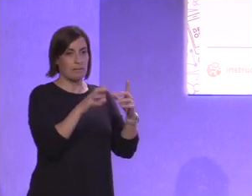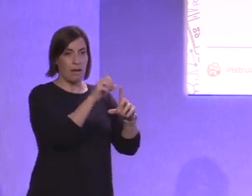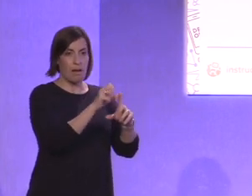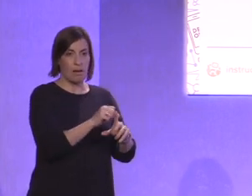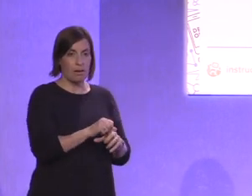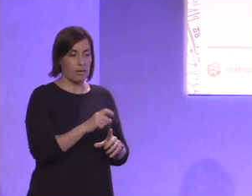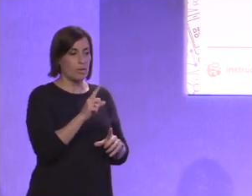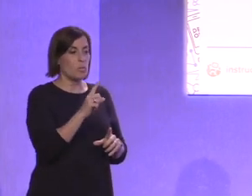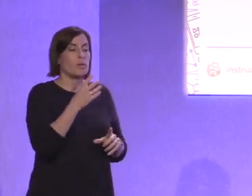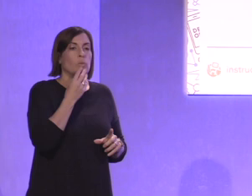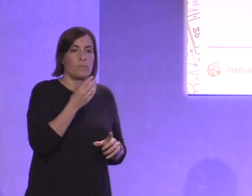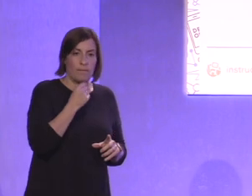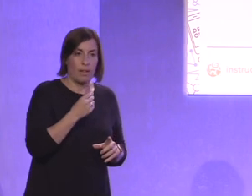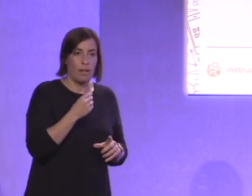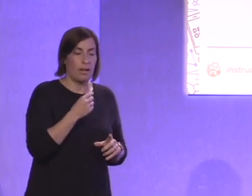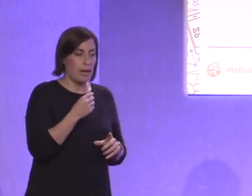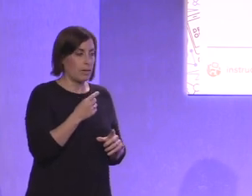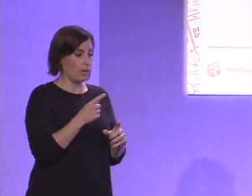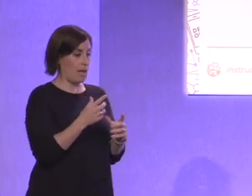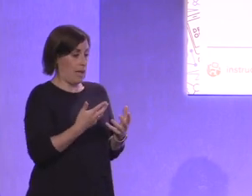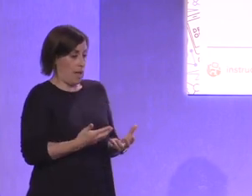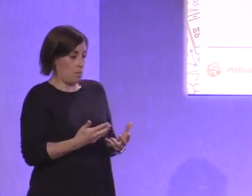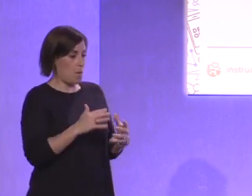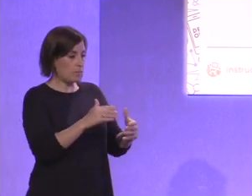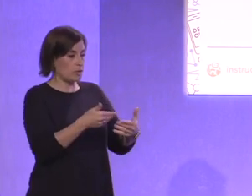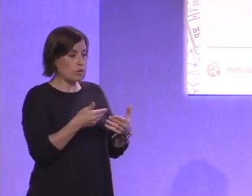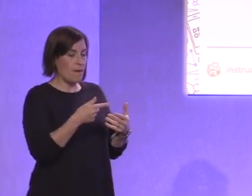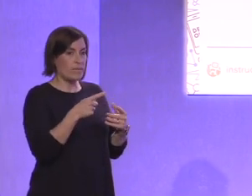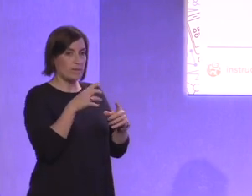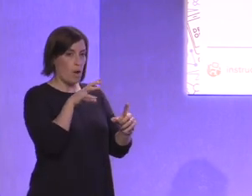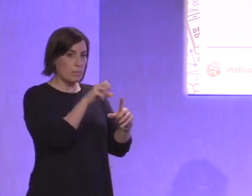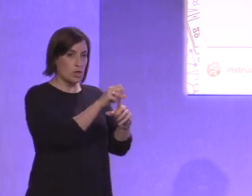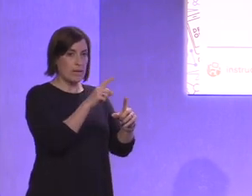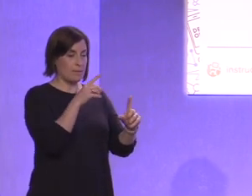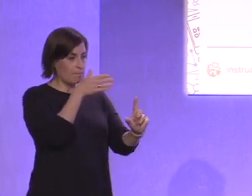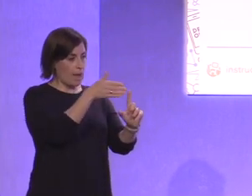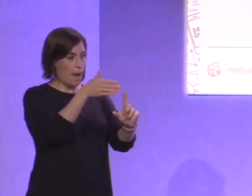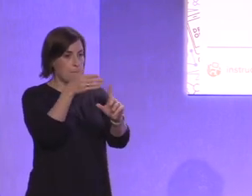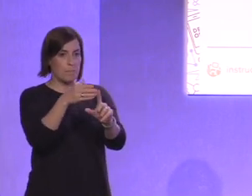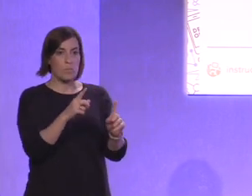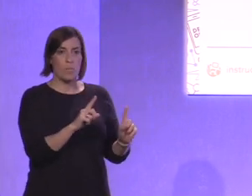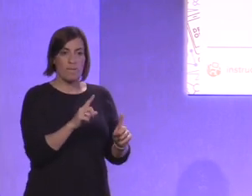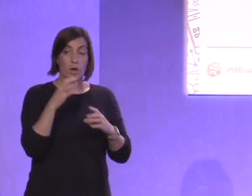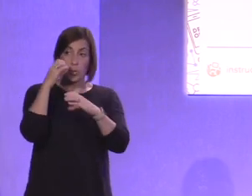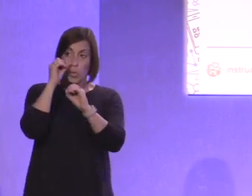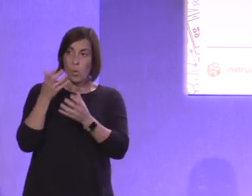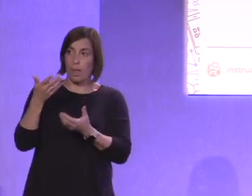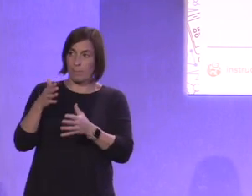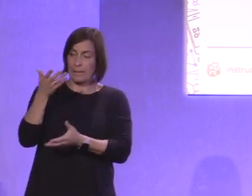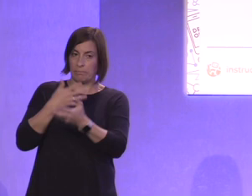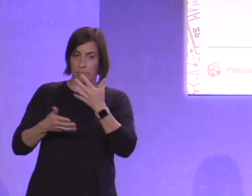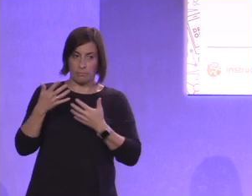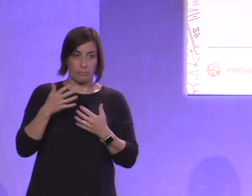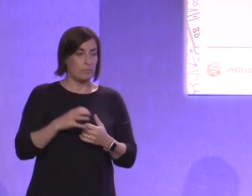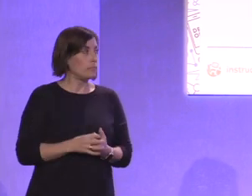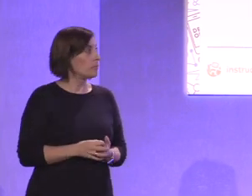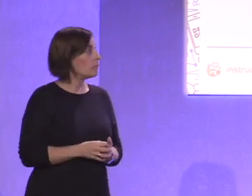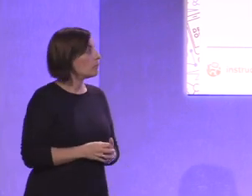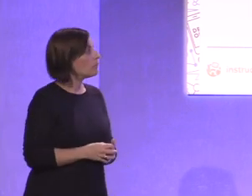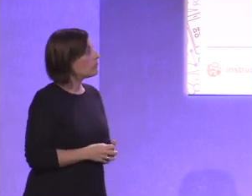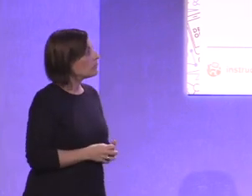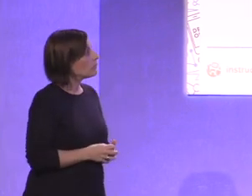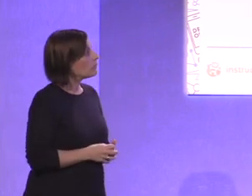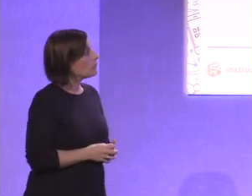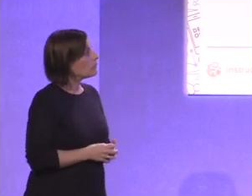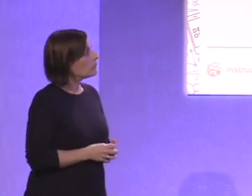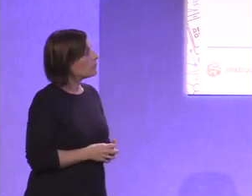currently what you have in place, what is the service level objective you can drive towards? So they gave us the where are you now? And then they